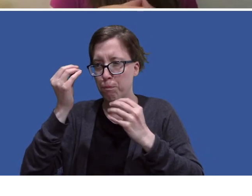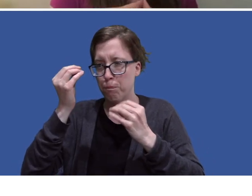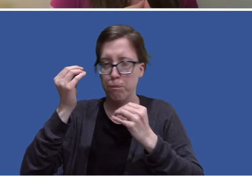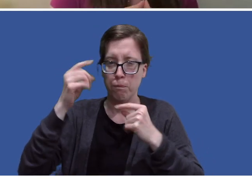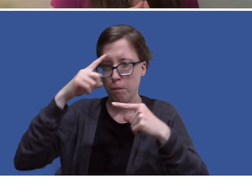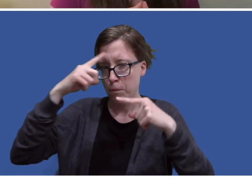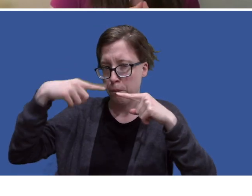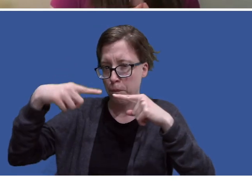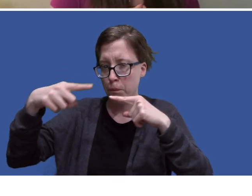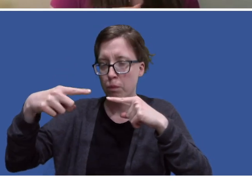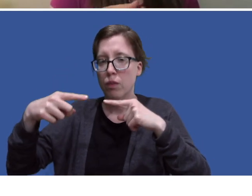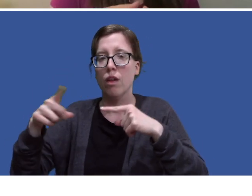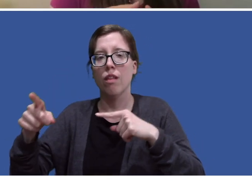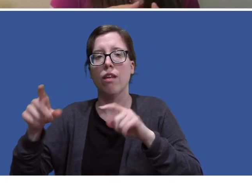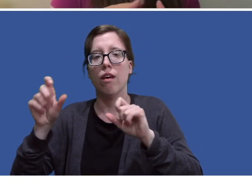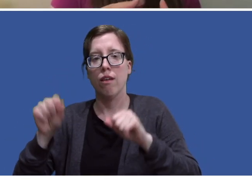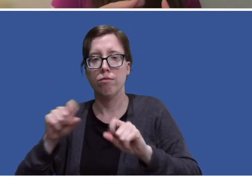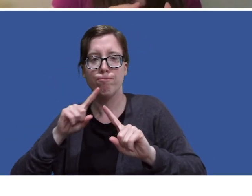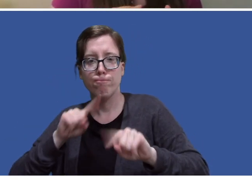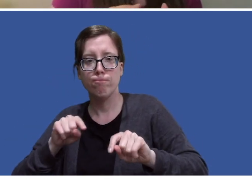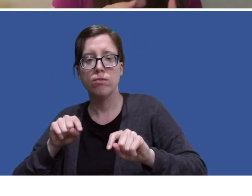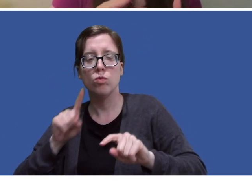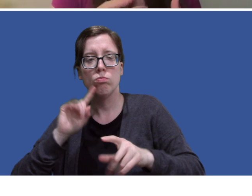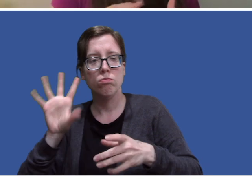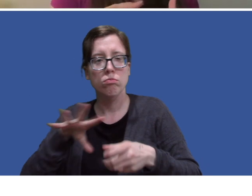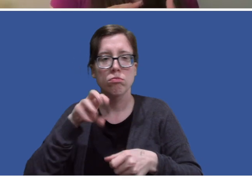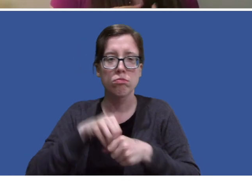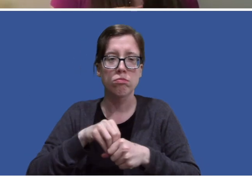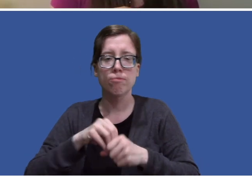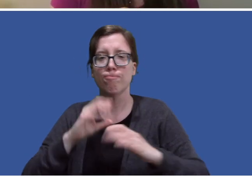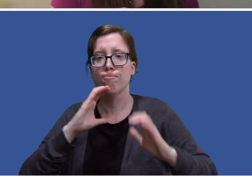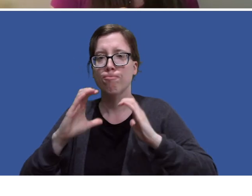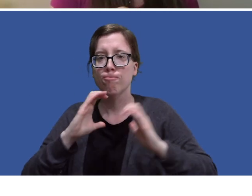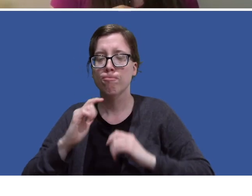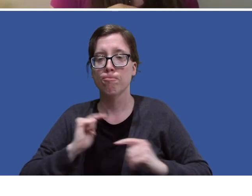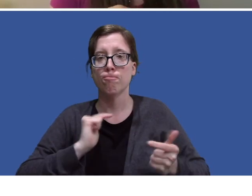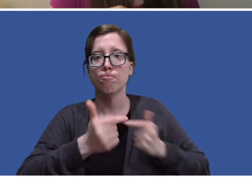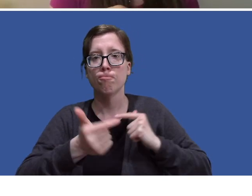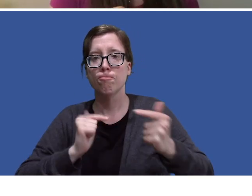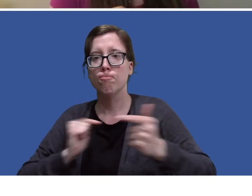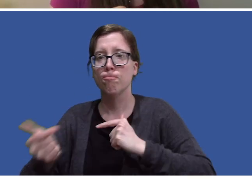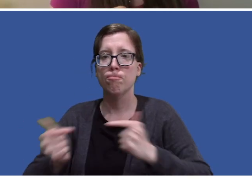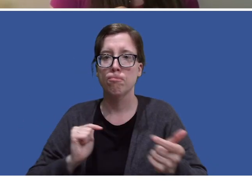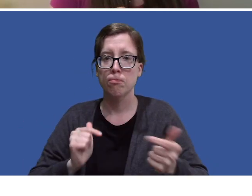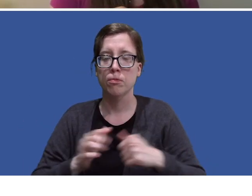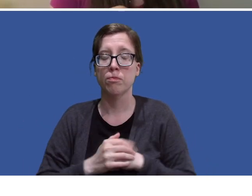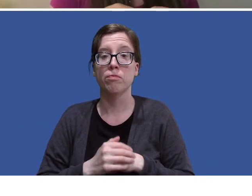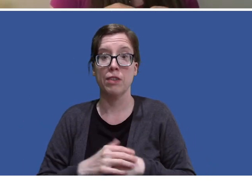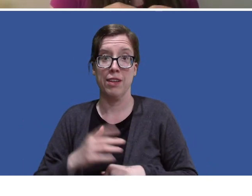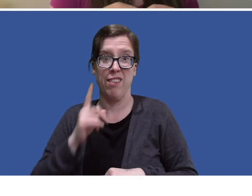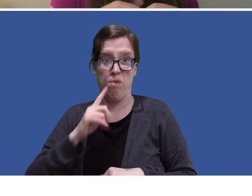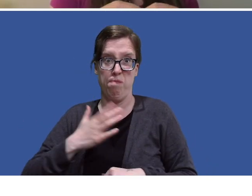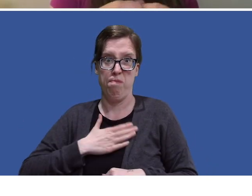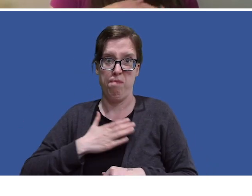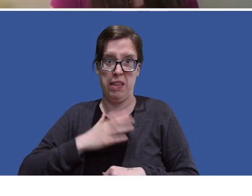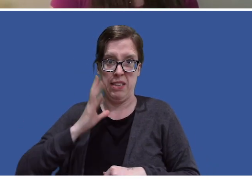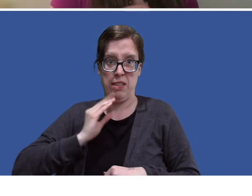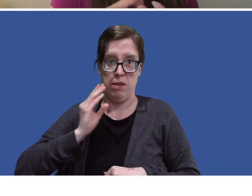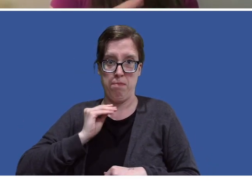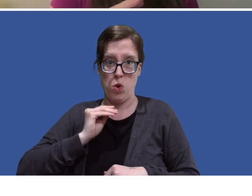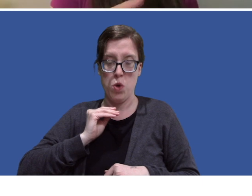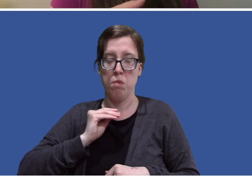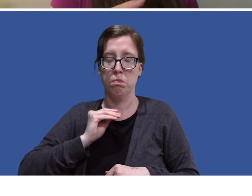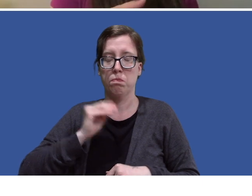well. I know from my experience, I had a student who was a very